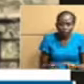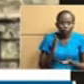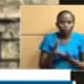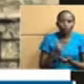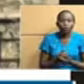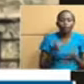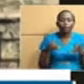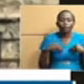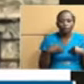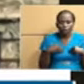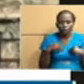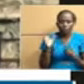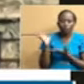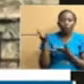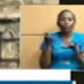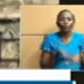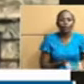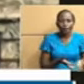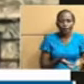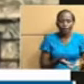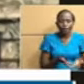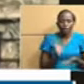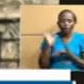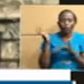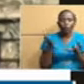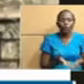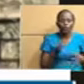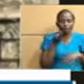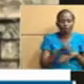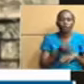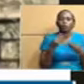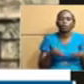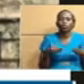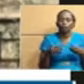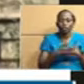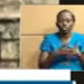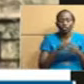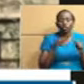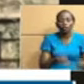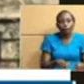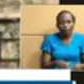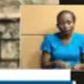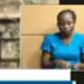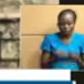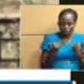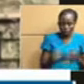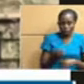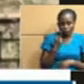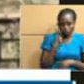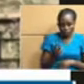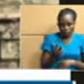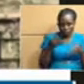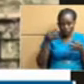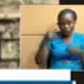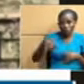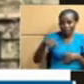cheap and non-conforming machinery onto the market. When we look at the quality of produce,